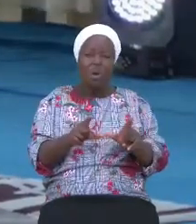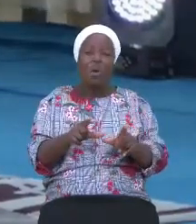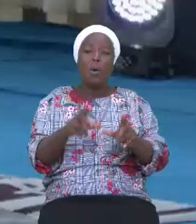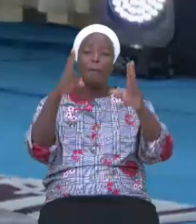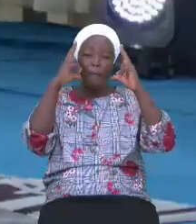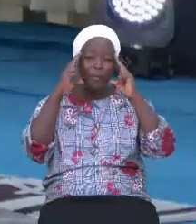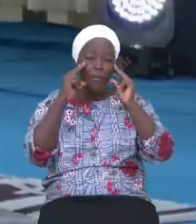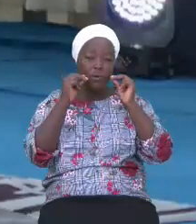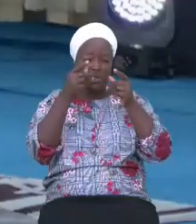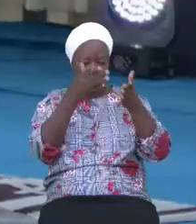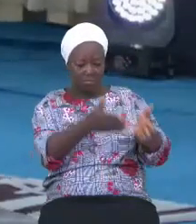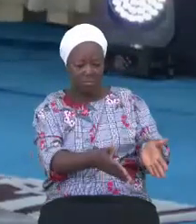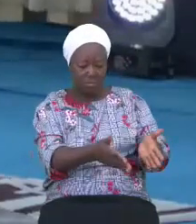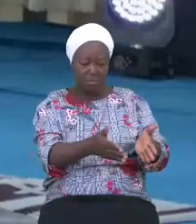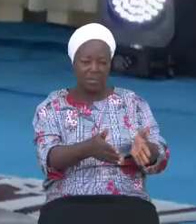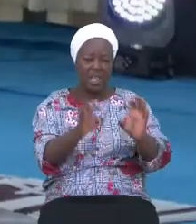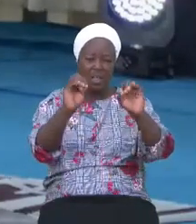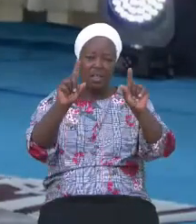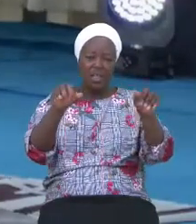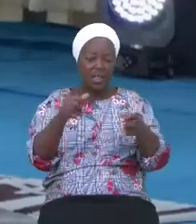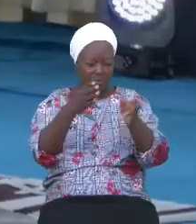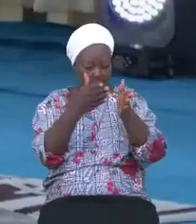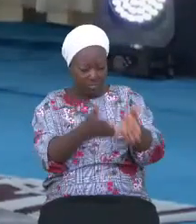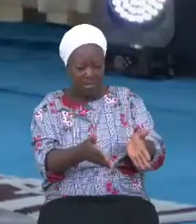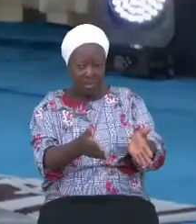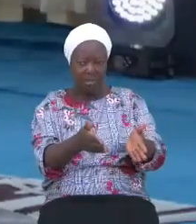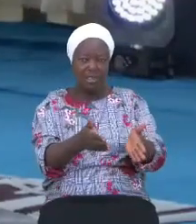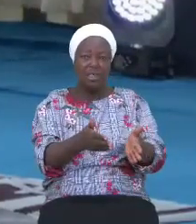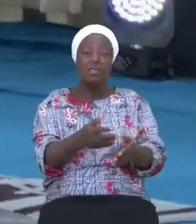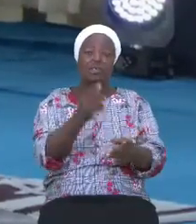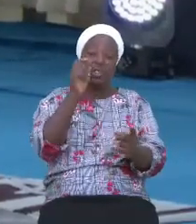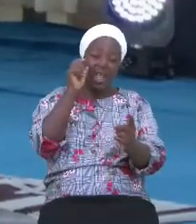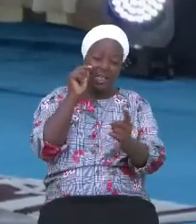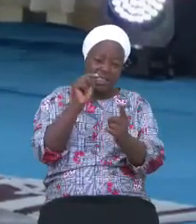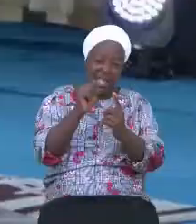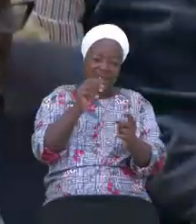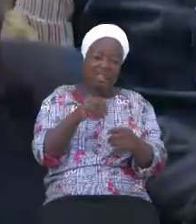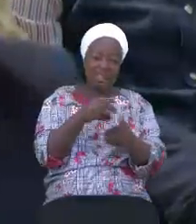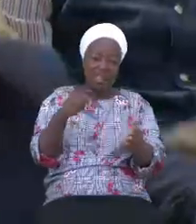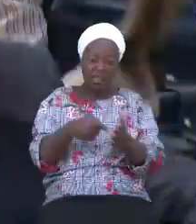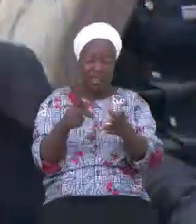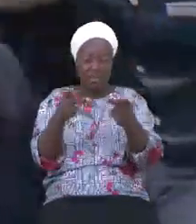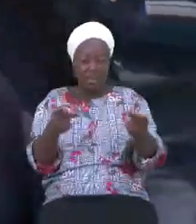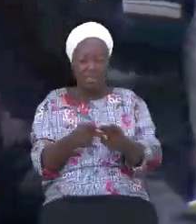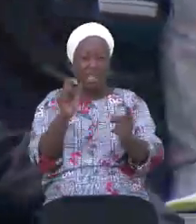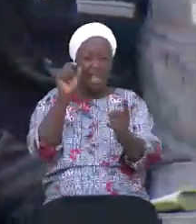Elijah landed, exactly this location. Your location there.